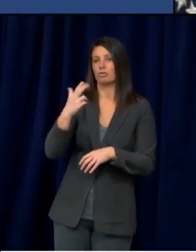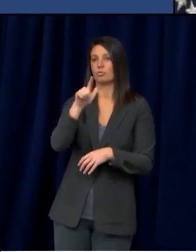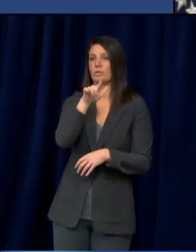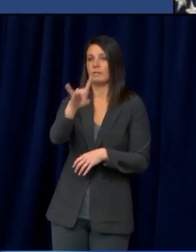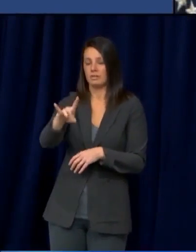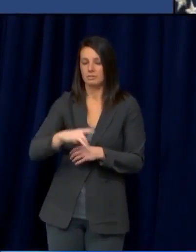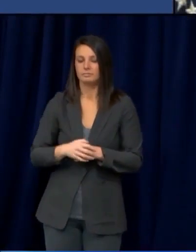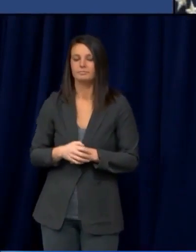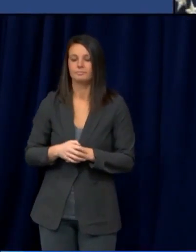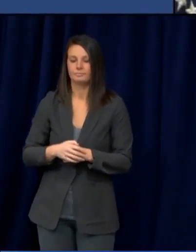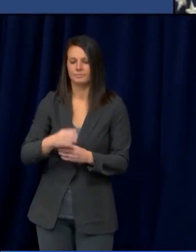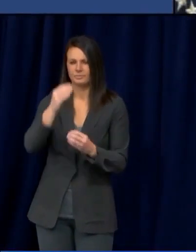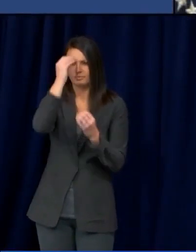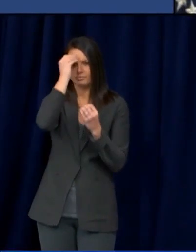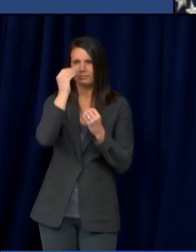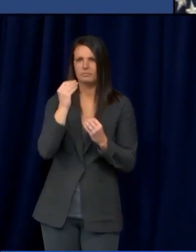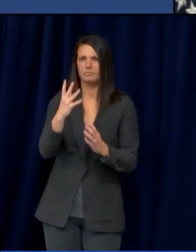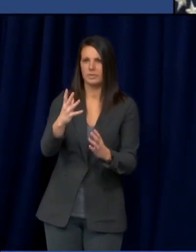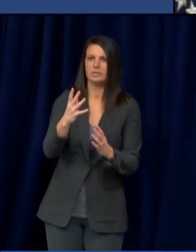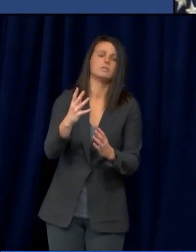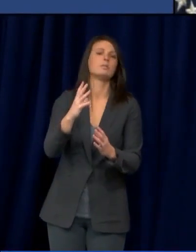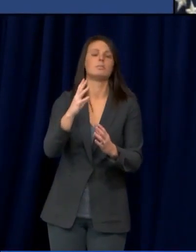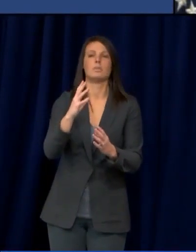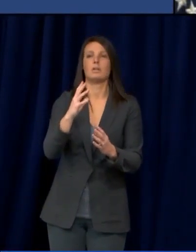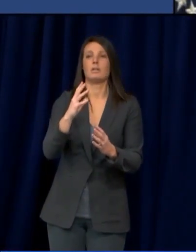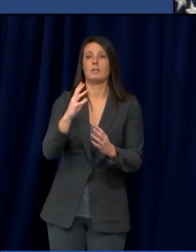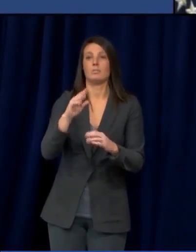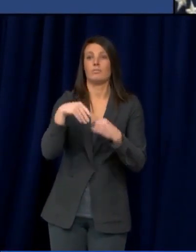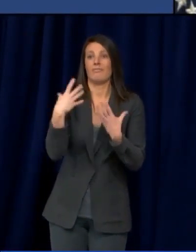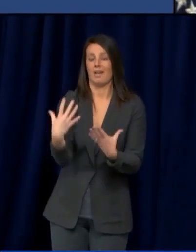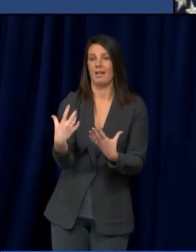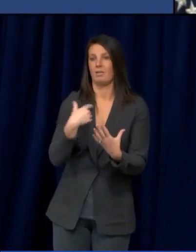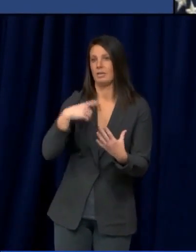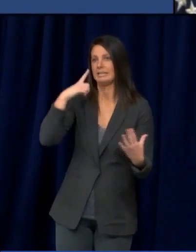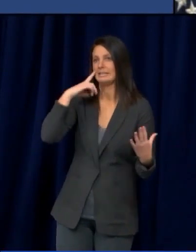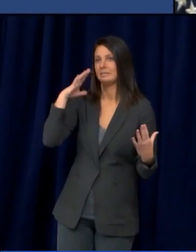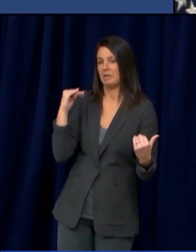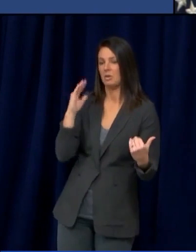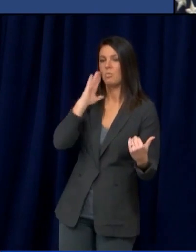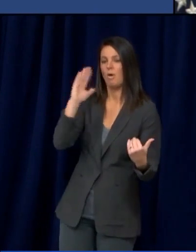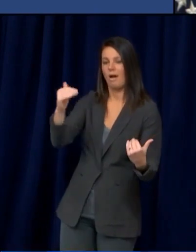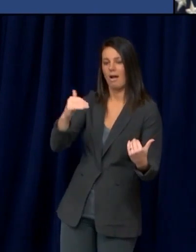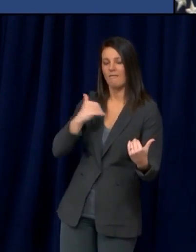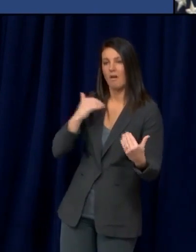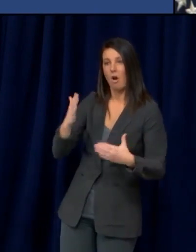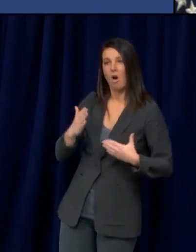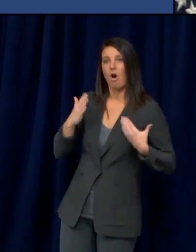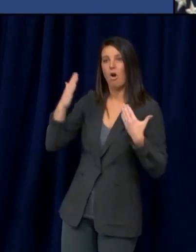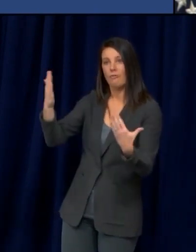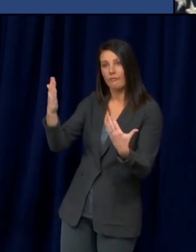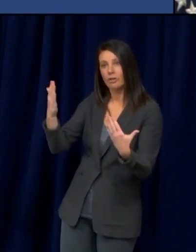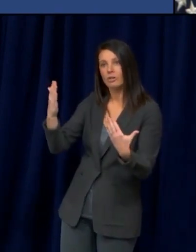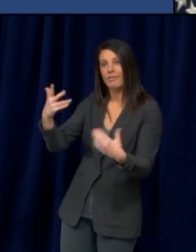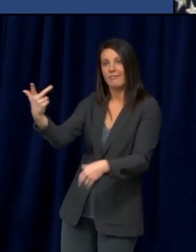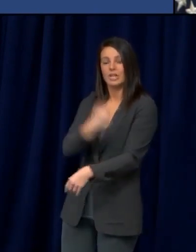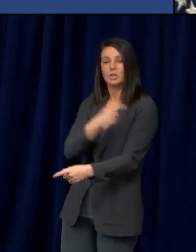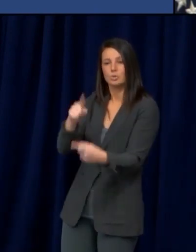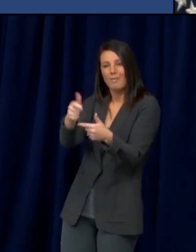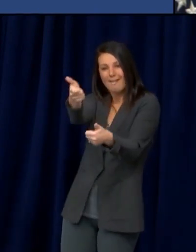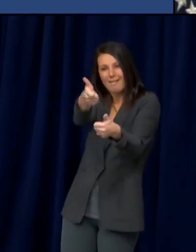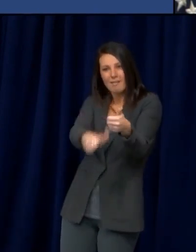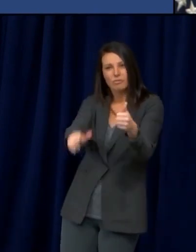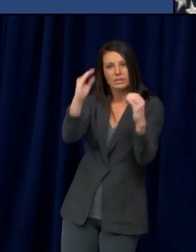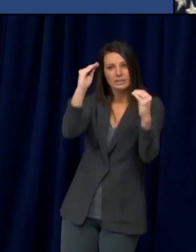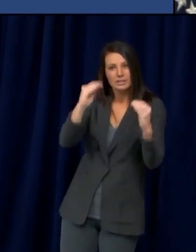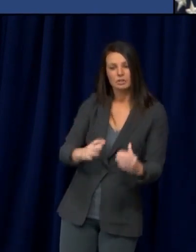based on the information our intermediate units have provided, we expect that we will have offered the vaccine to every teacher, every school